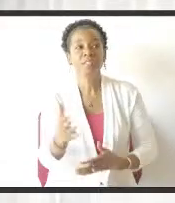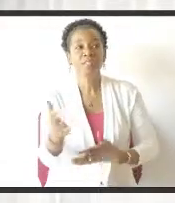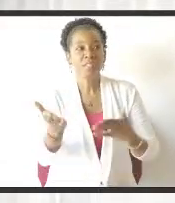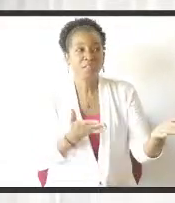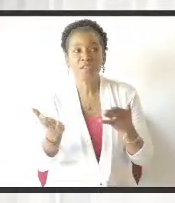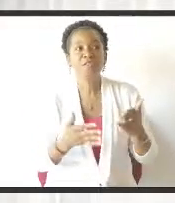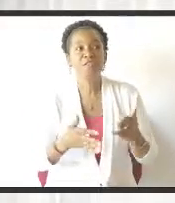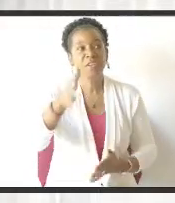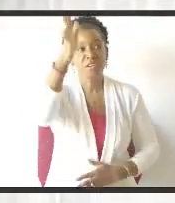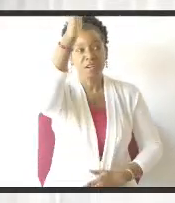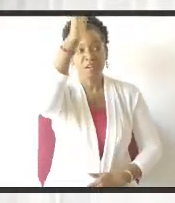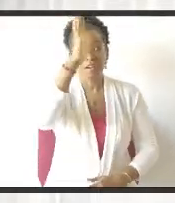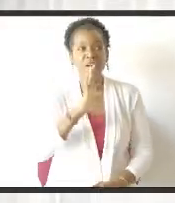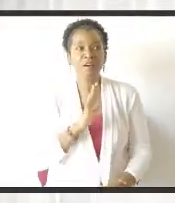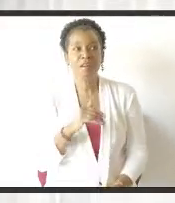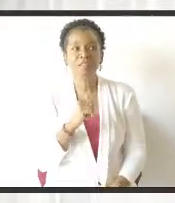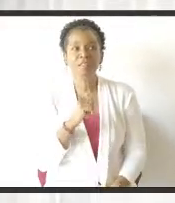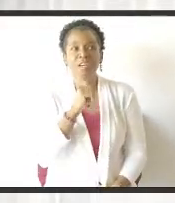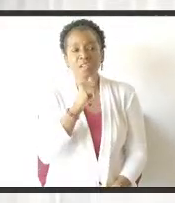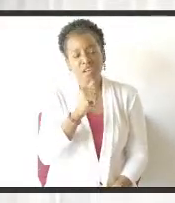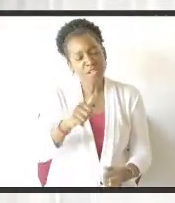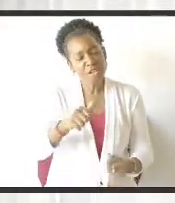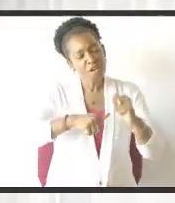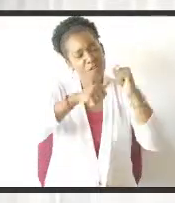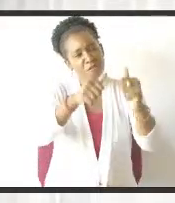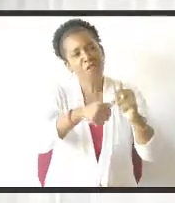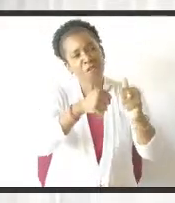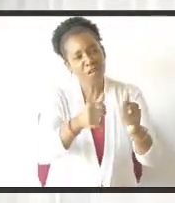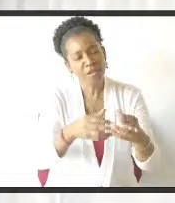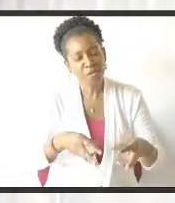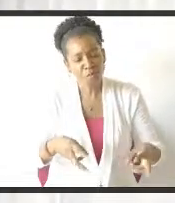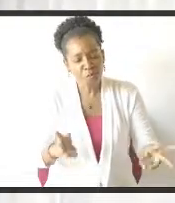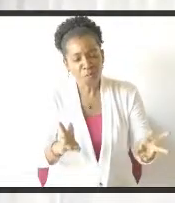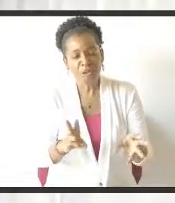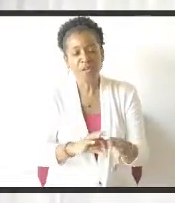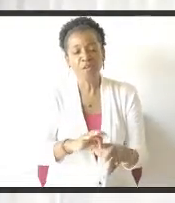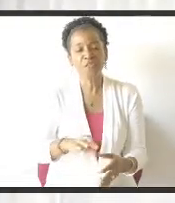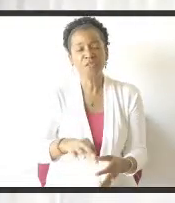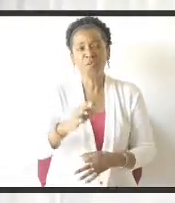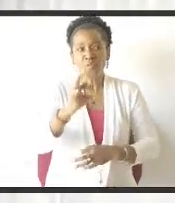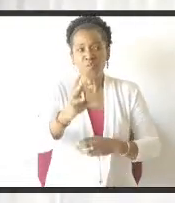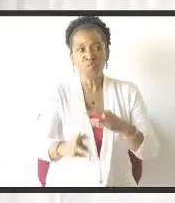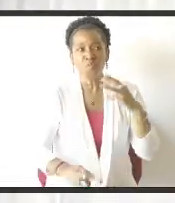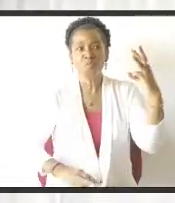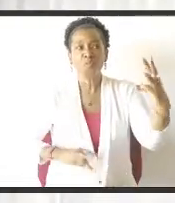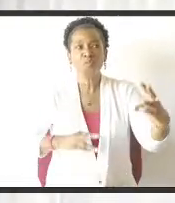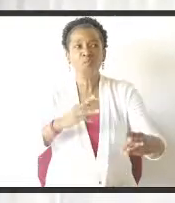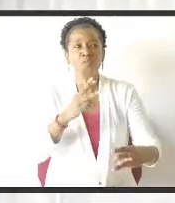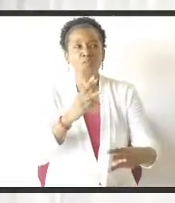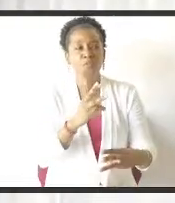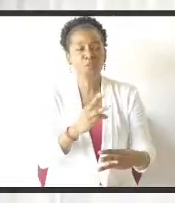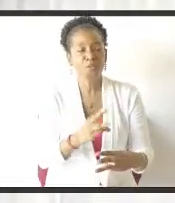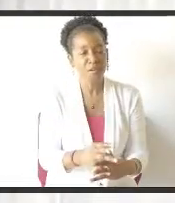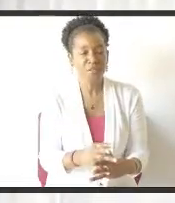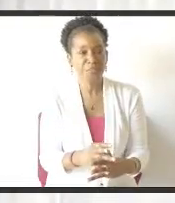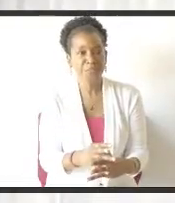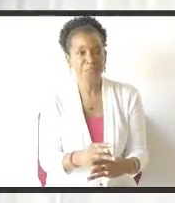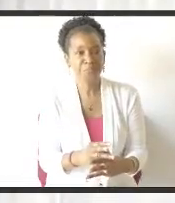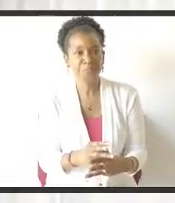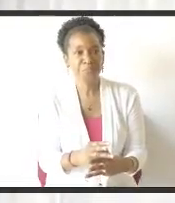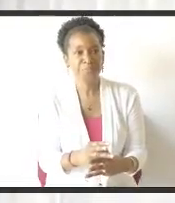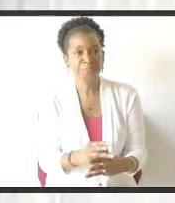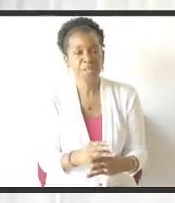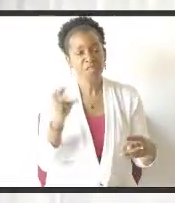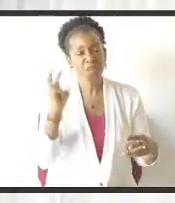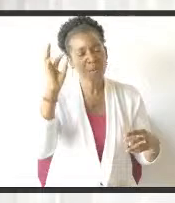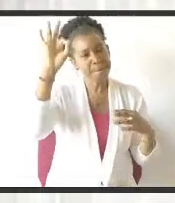an incorruptible crown. I don't care what the crown that you receive or the prize you receive is made out of. It can't